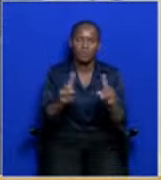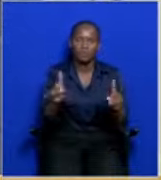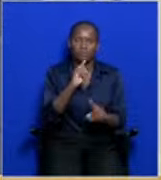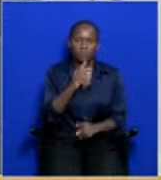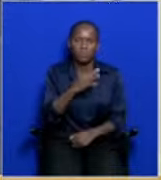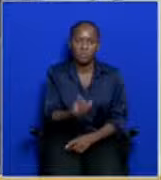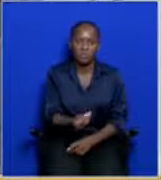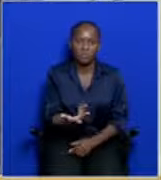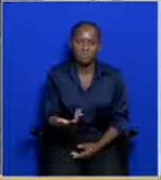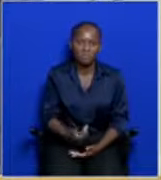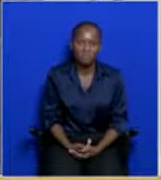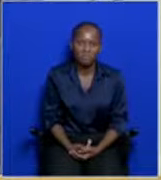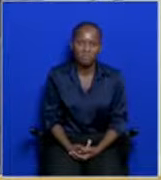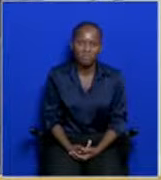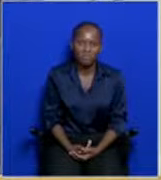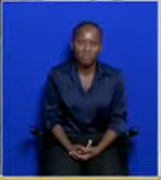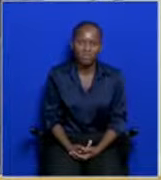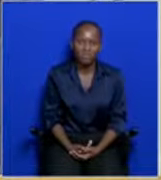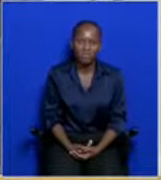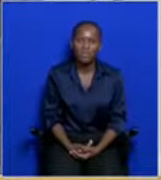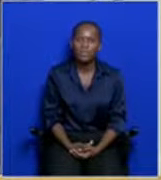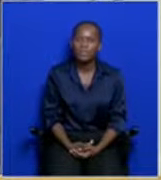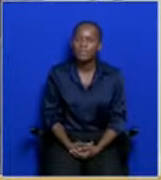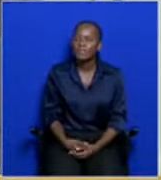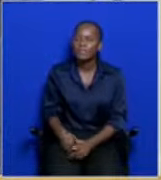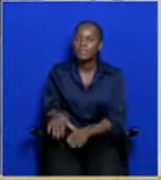are not, there is no logic. Like